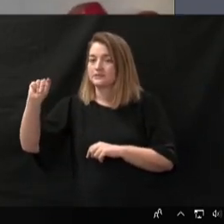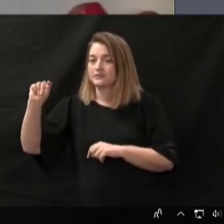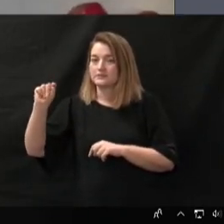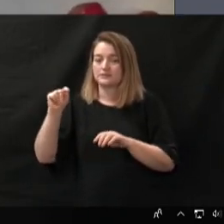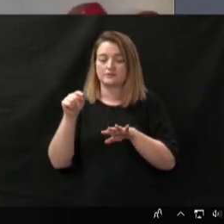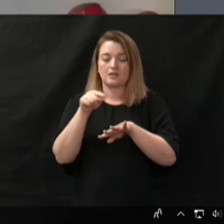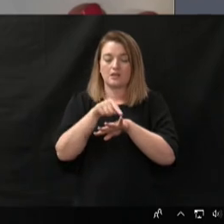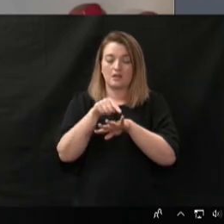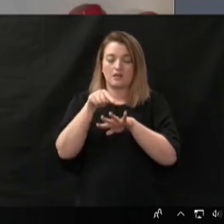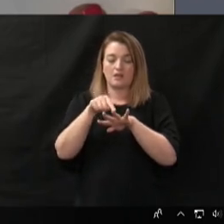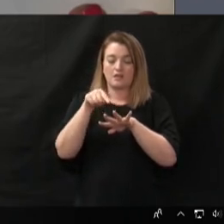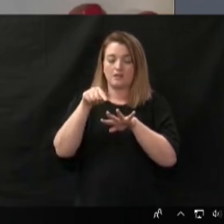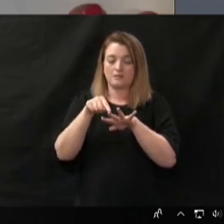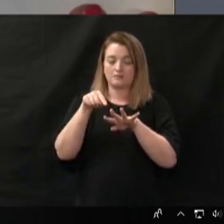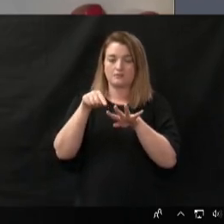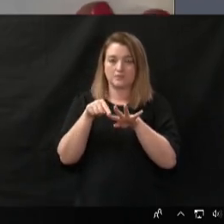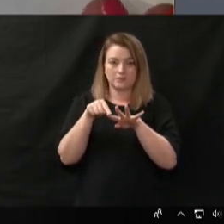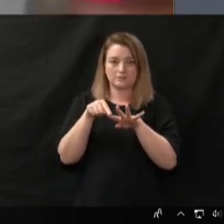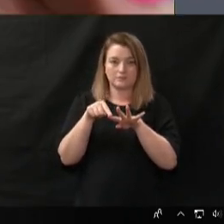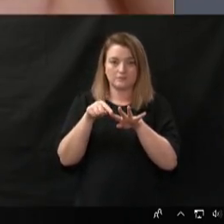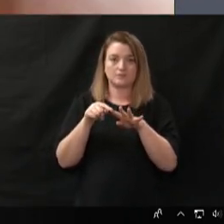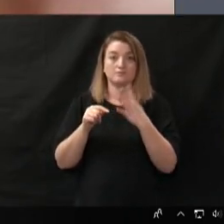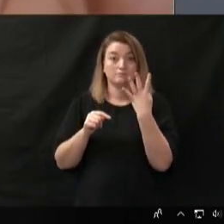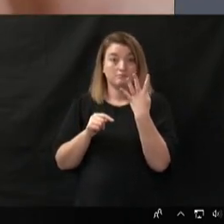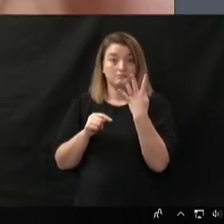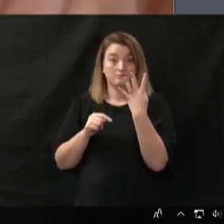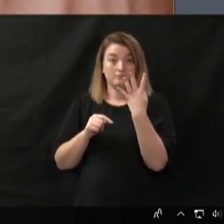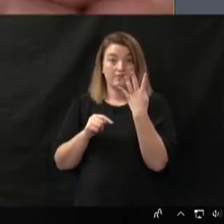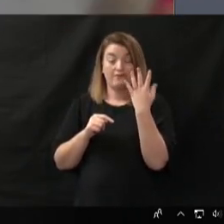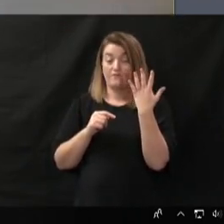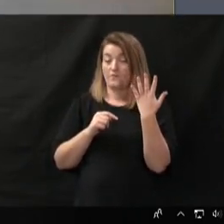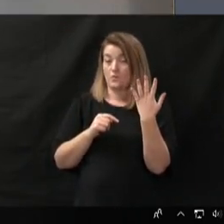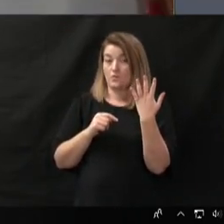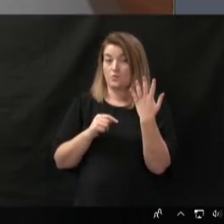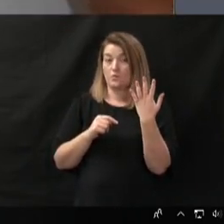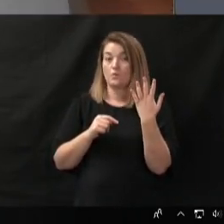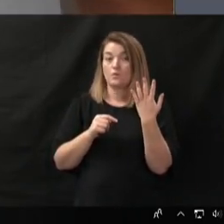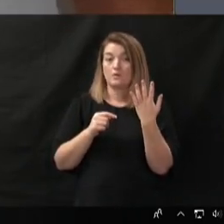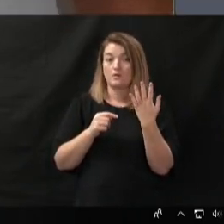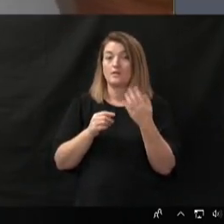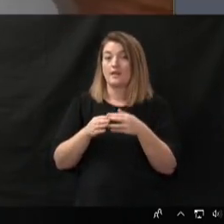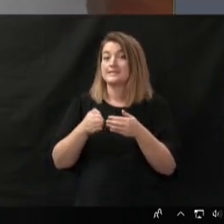L-E-N-T. That is an ending blend, one sound on each finger.